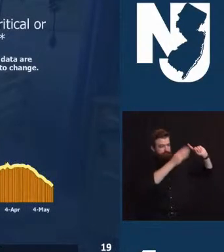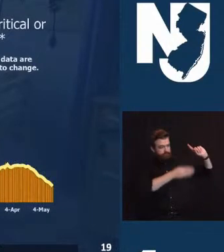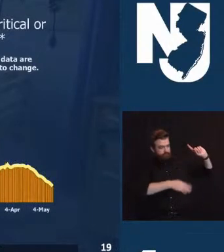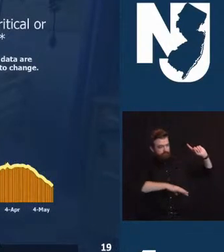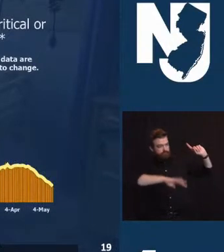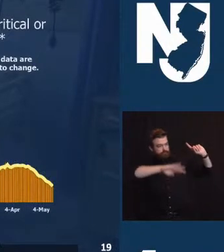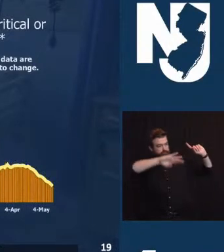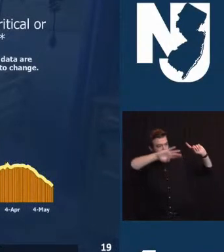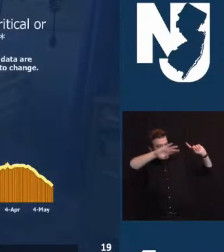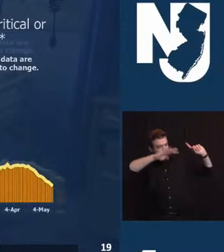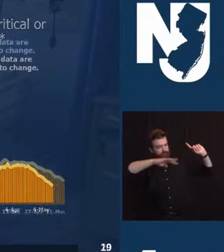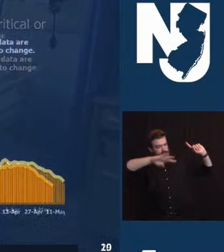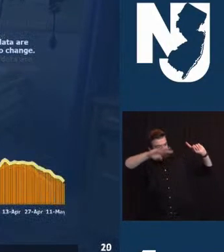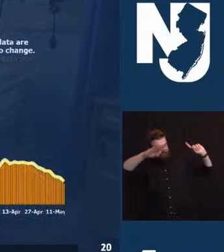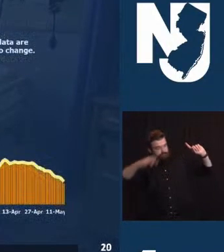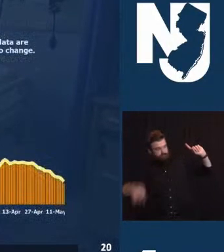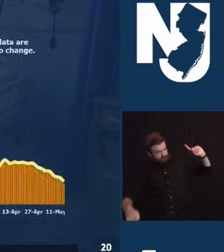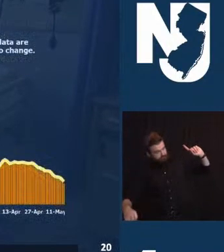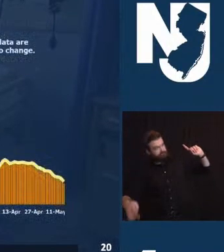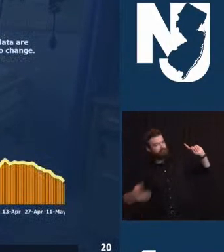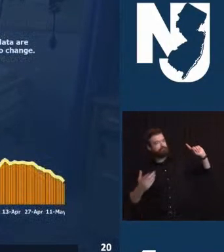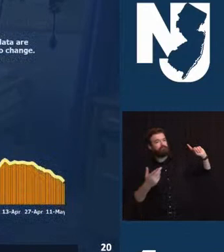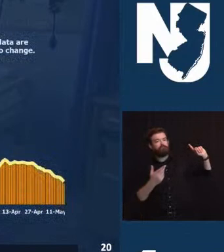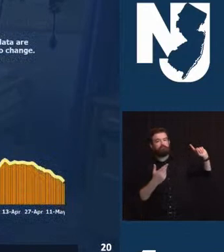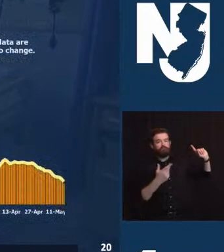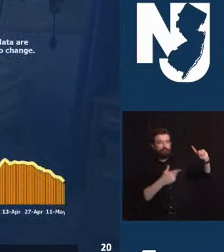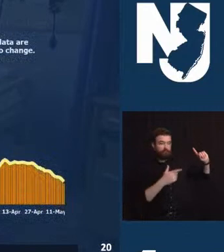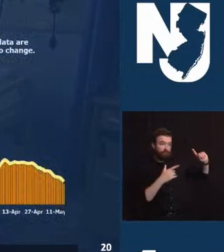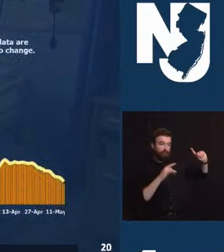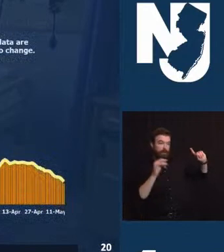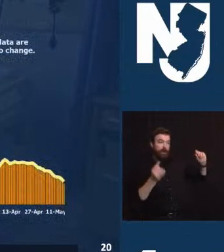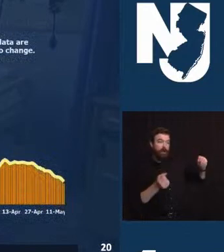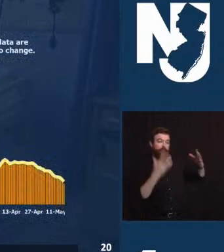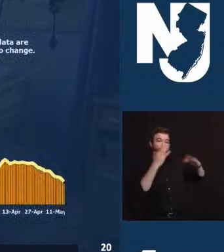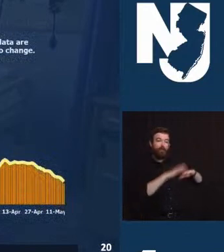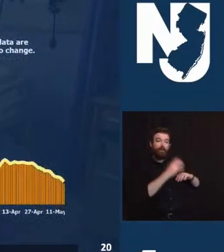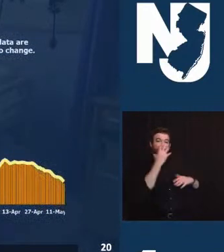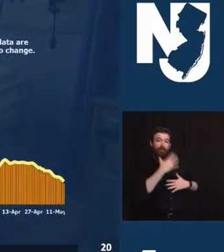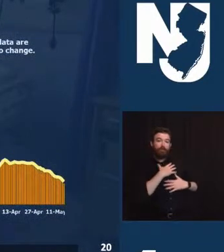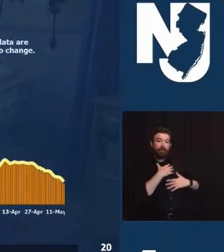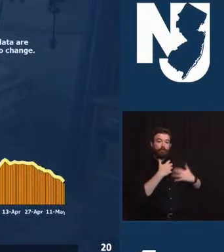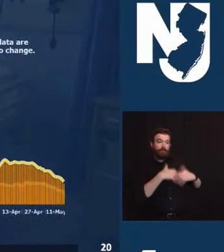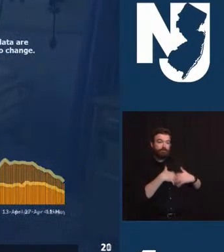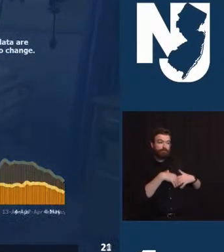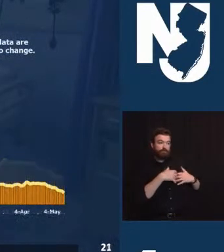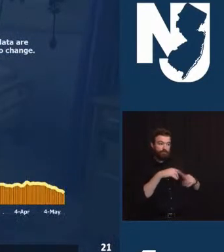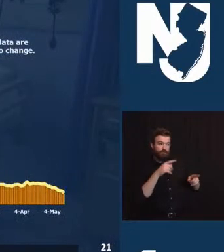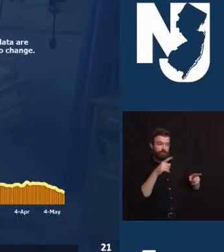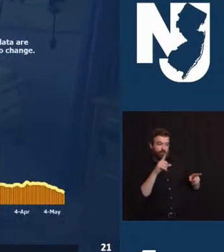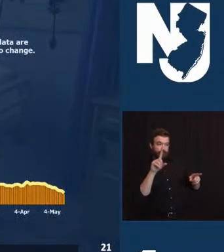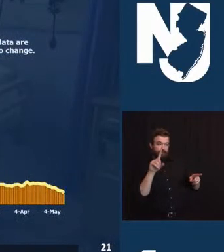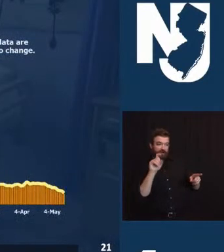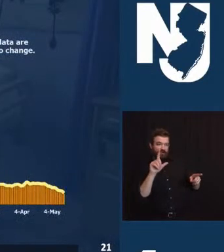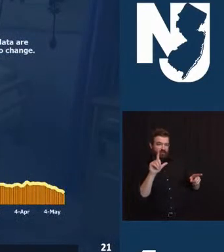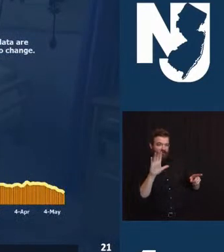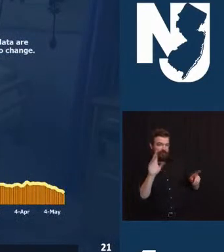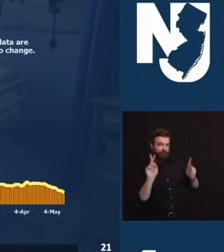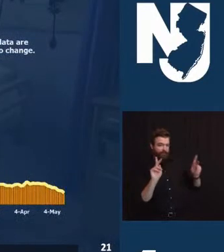Number of ventilators in use last night, 125. Let's look at the long haul on that one as well.